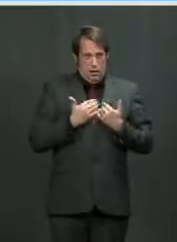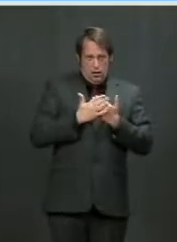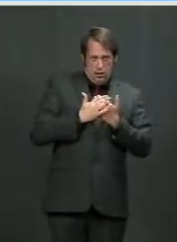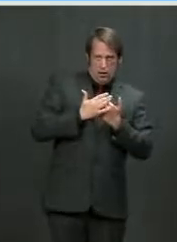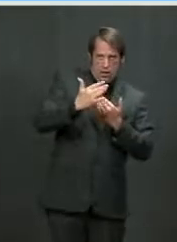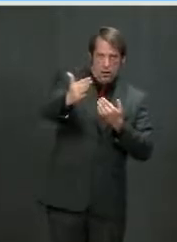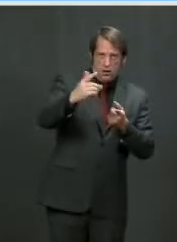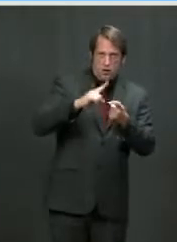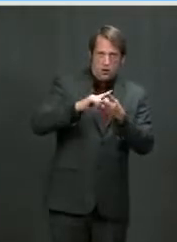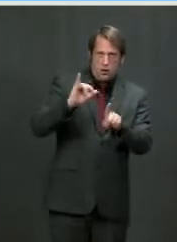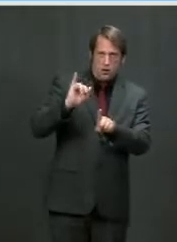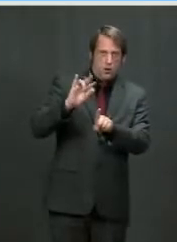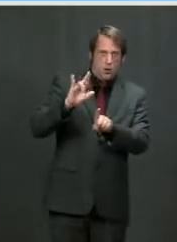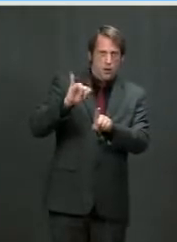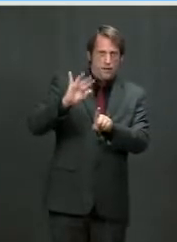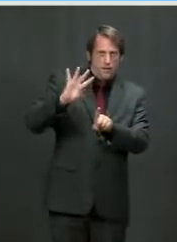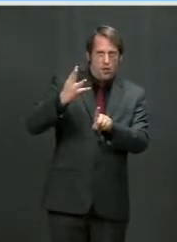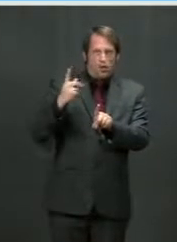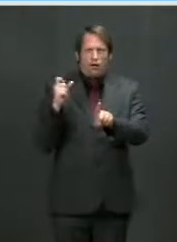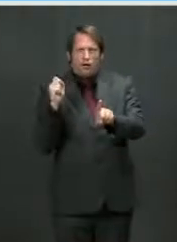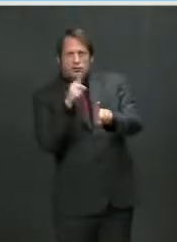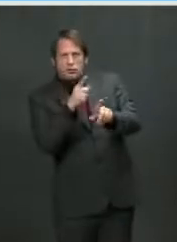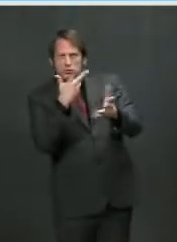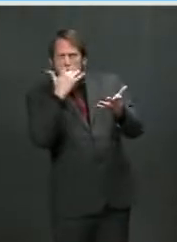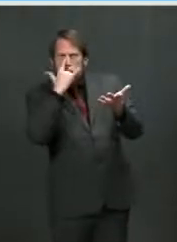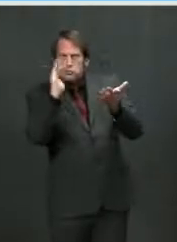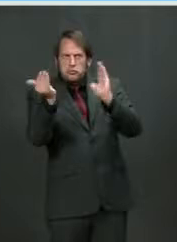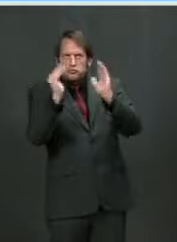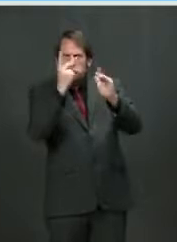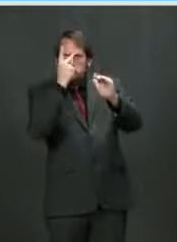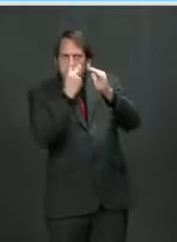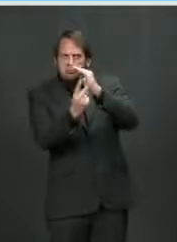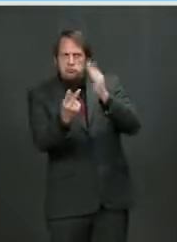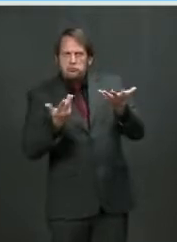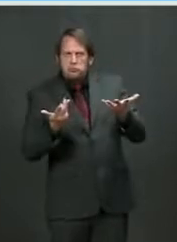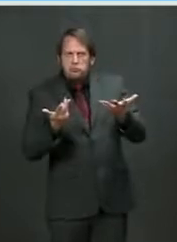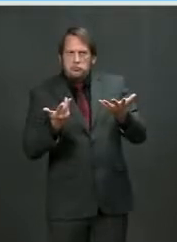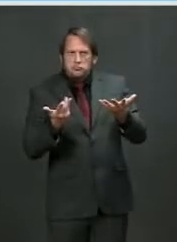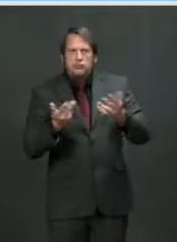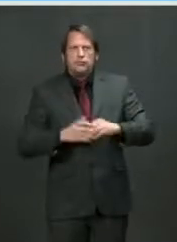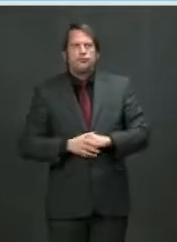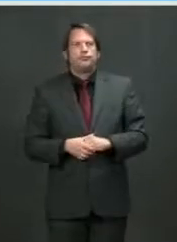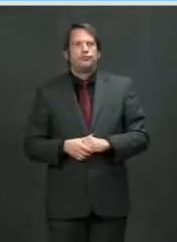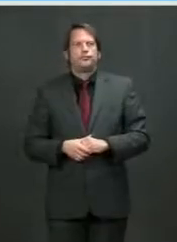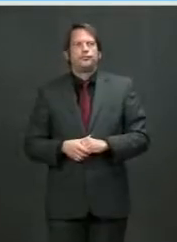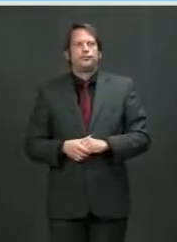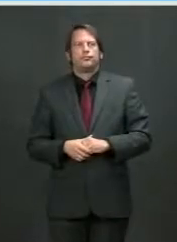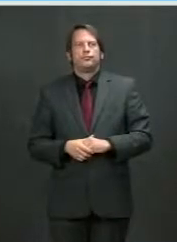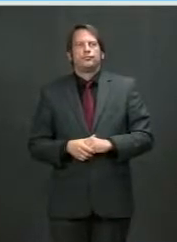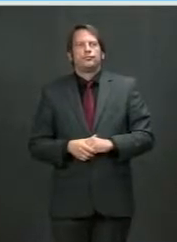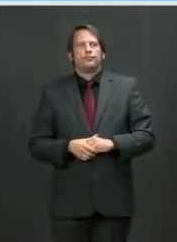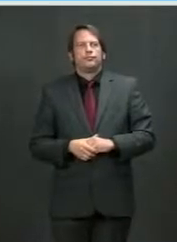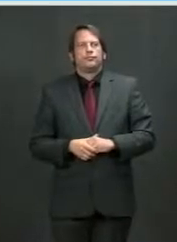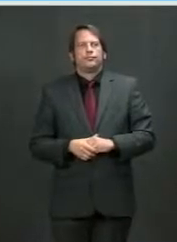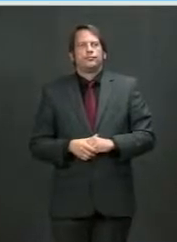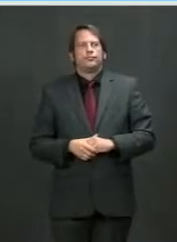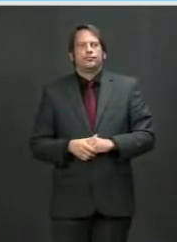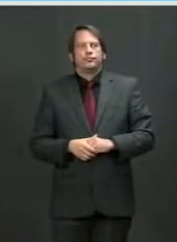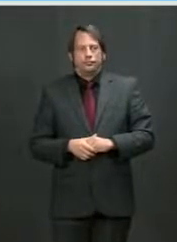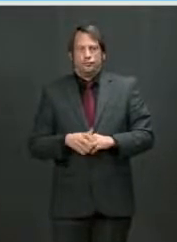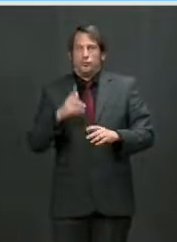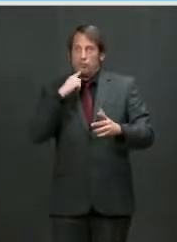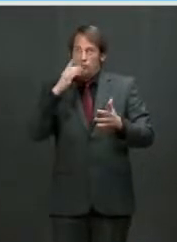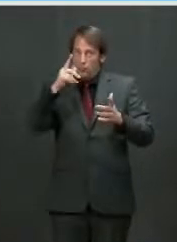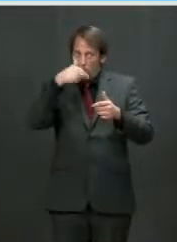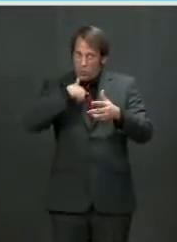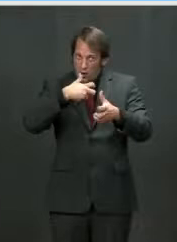I turn to Dr. Walensky, let me just close by reminding Americans, it is in our power to minimize death, disease, and